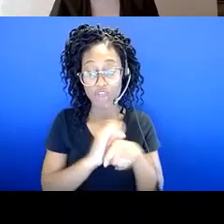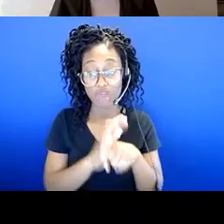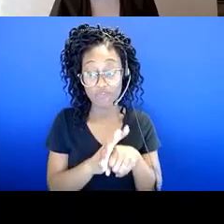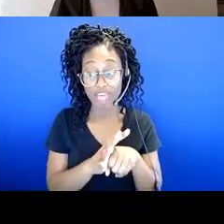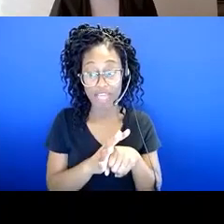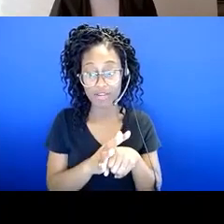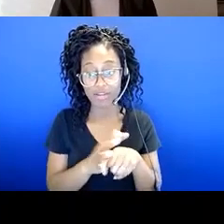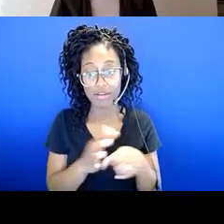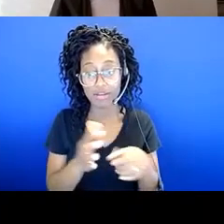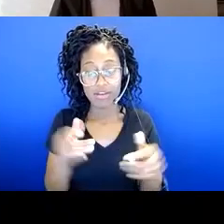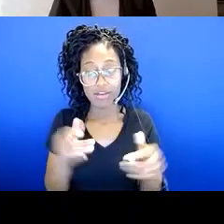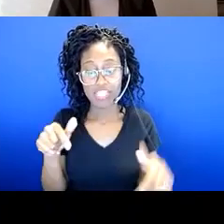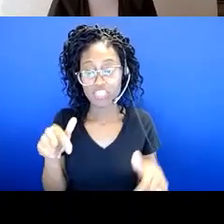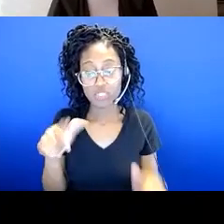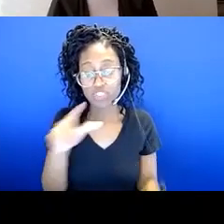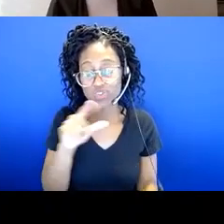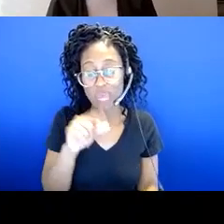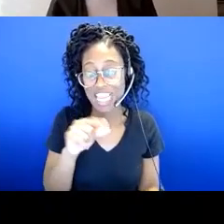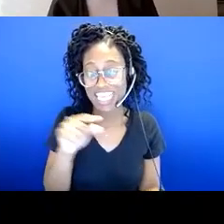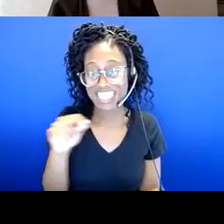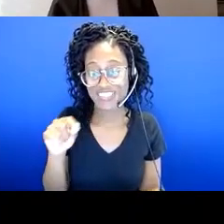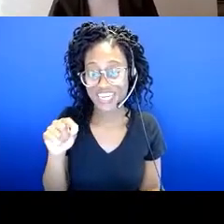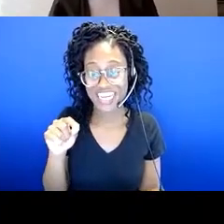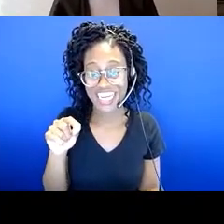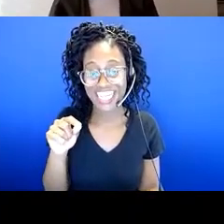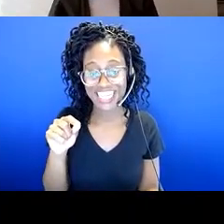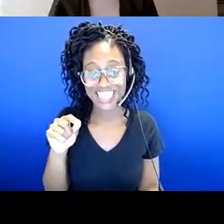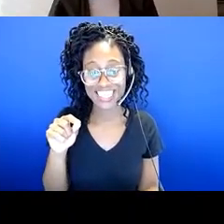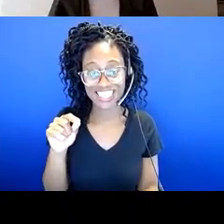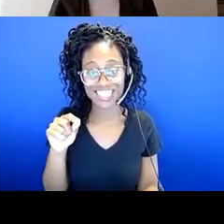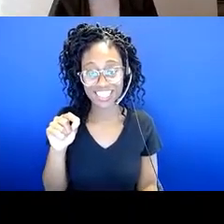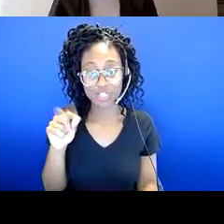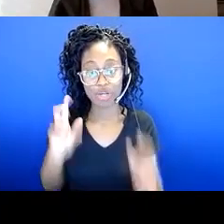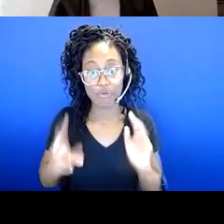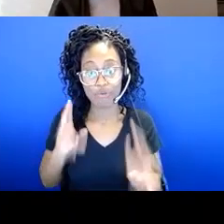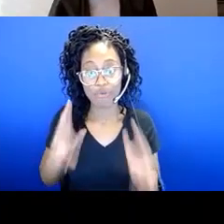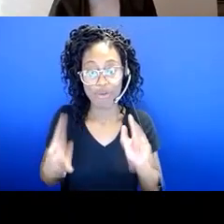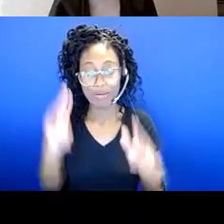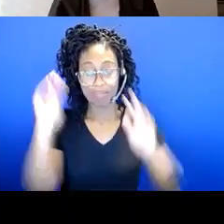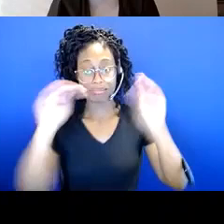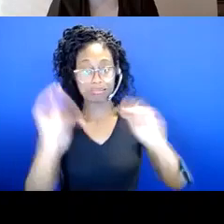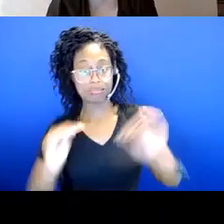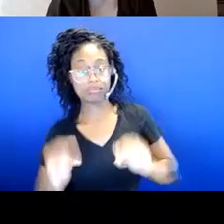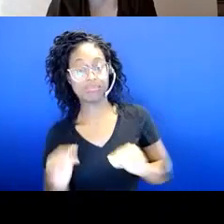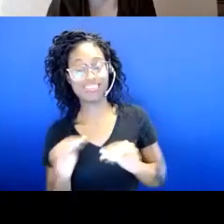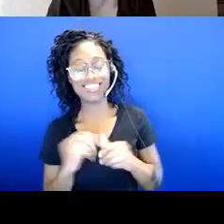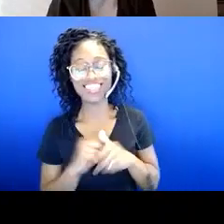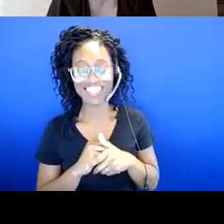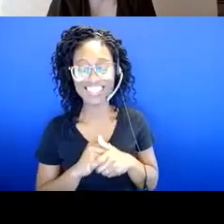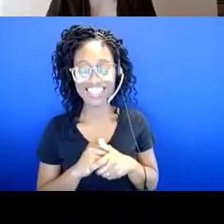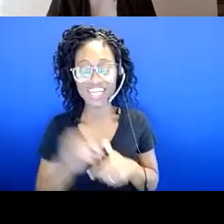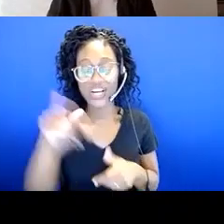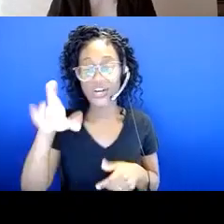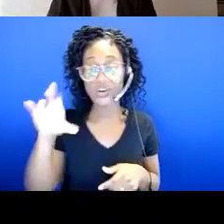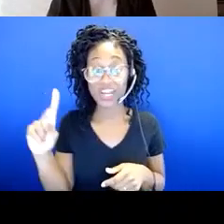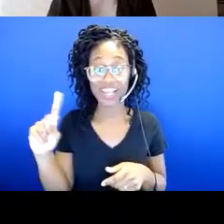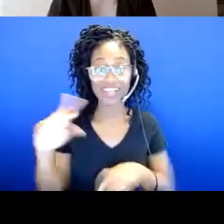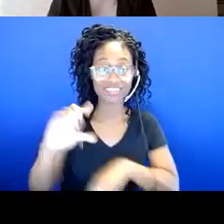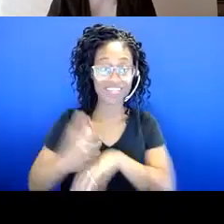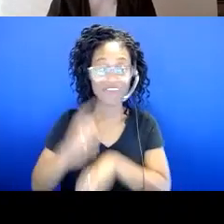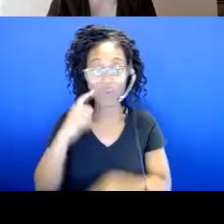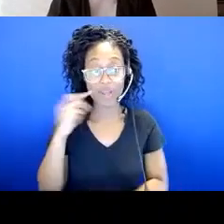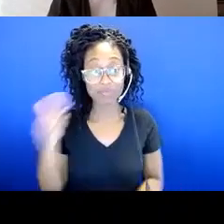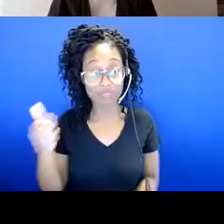on the 2020 timetable of that Rick had for himself.